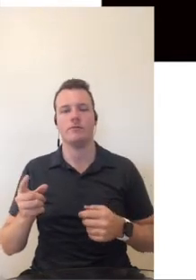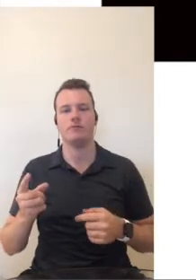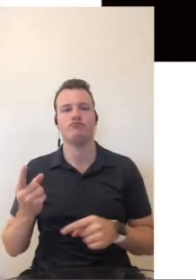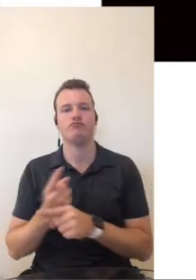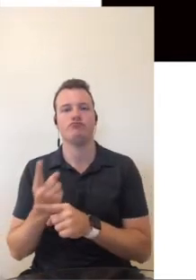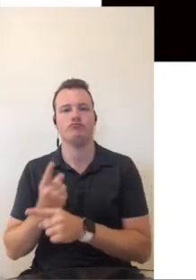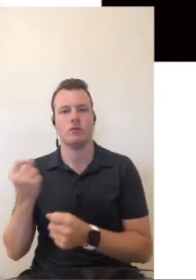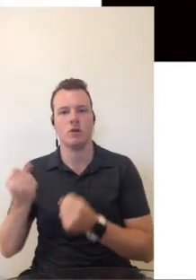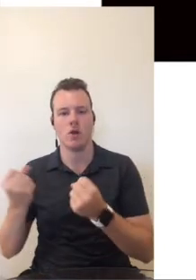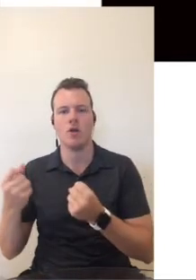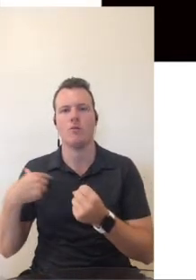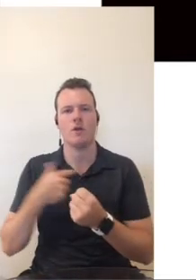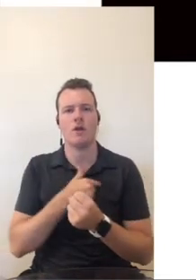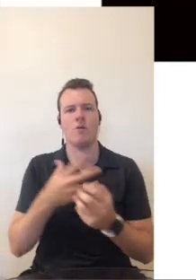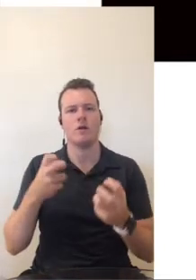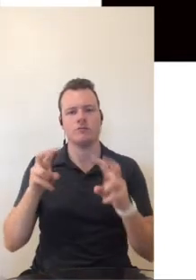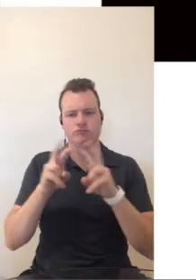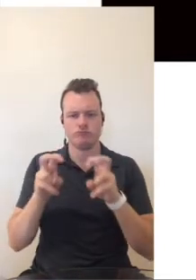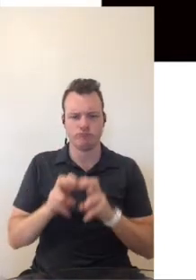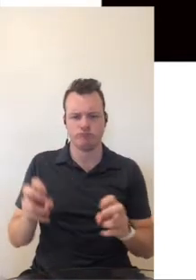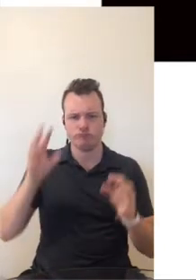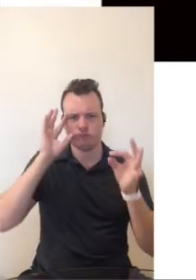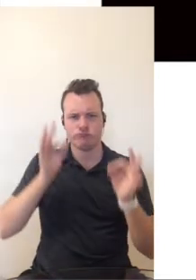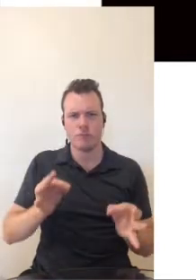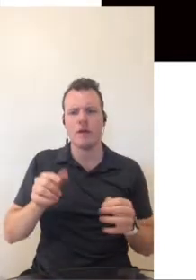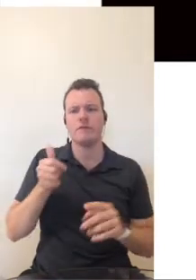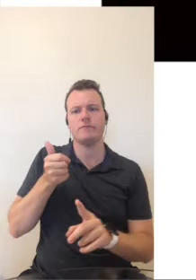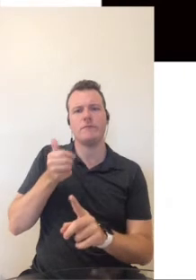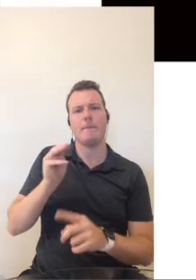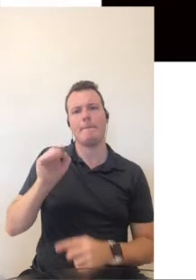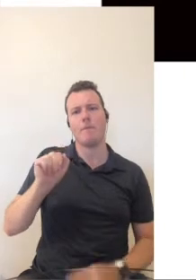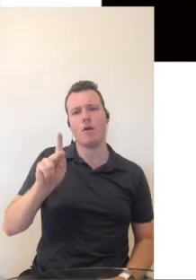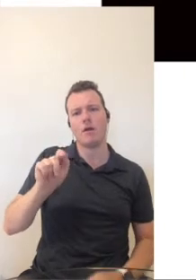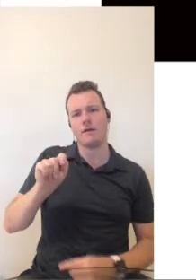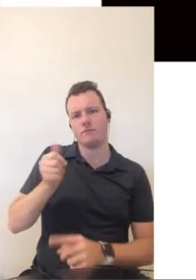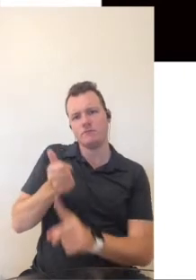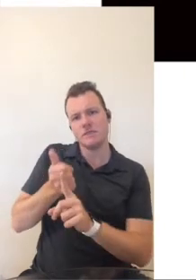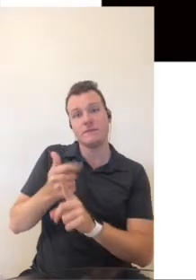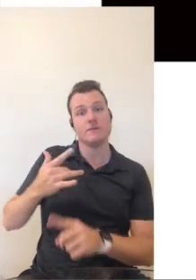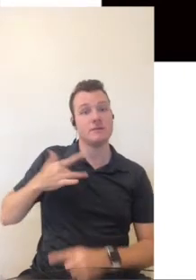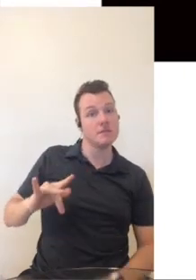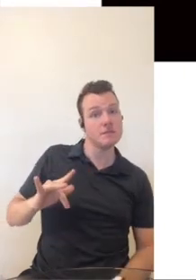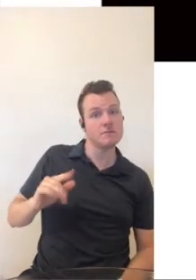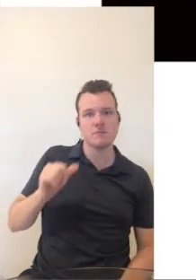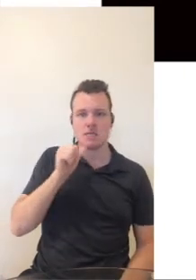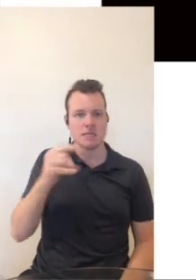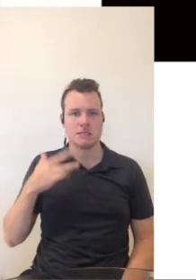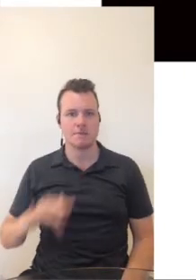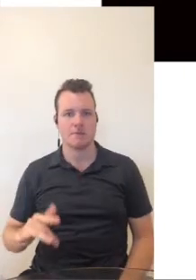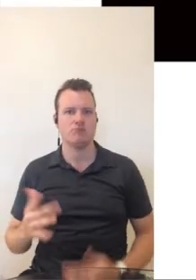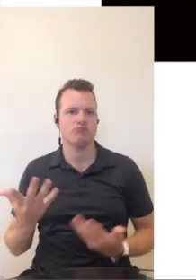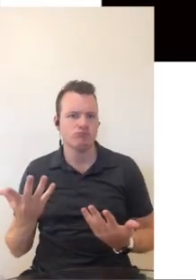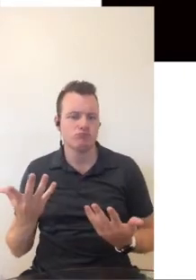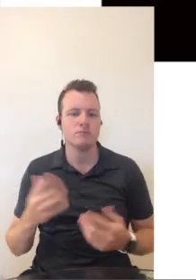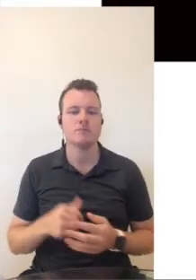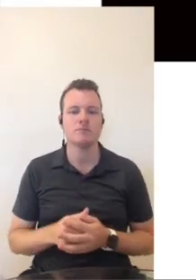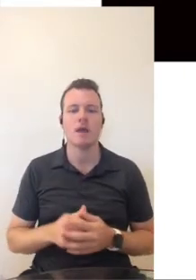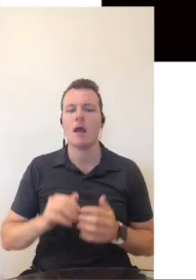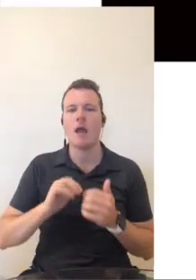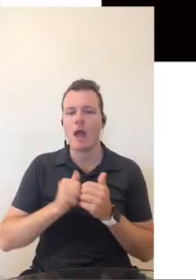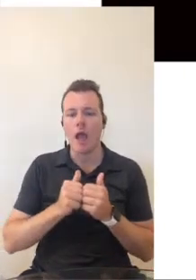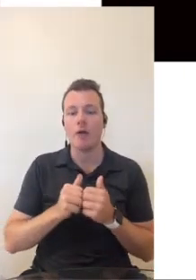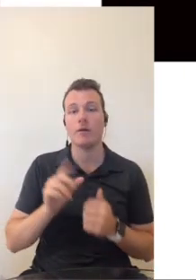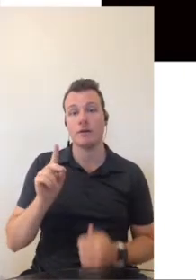the sensitivity in the market. So what we do is we take these dots, and there's two ways to do it. This is one way. We take